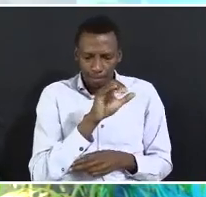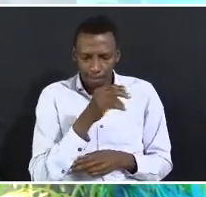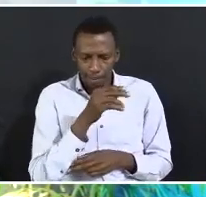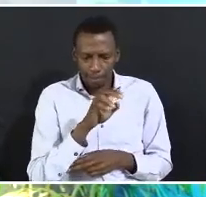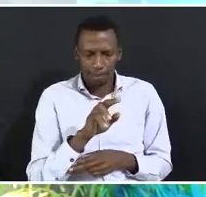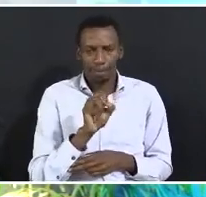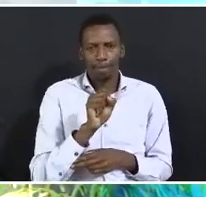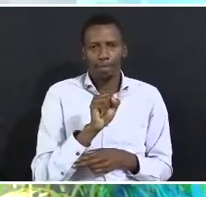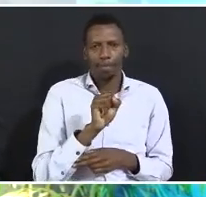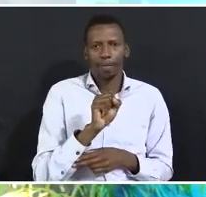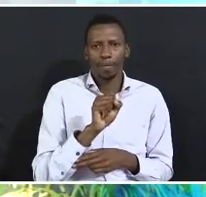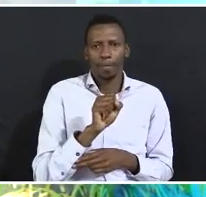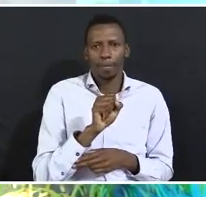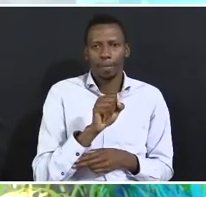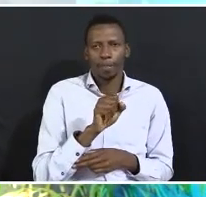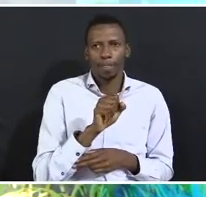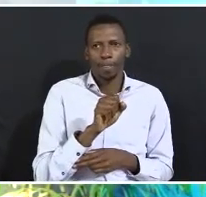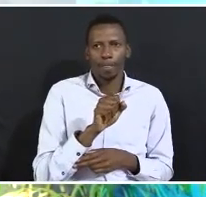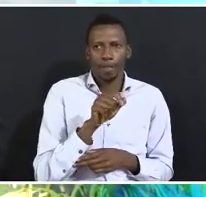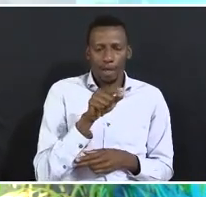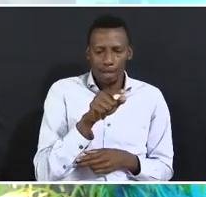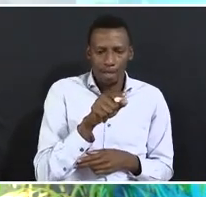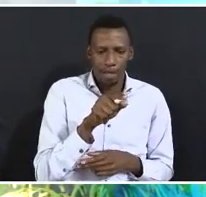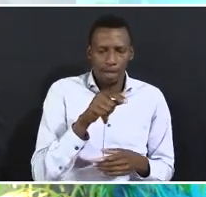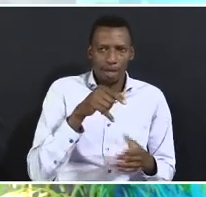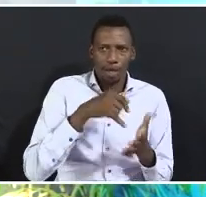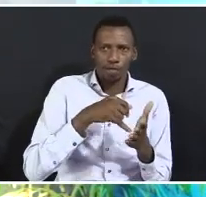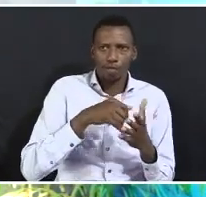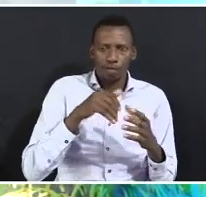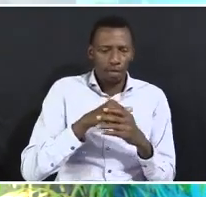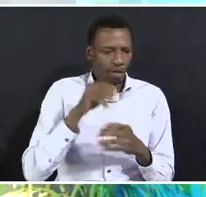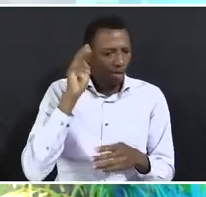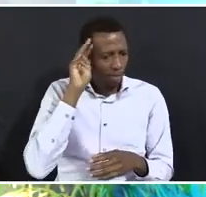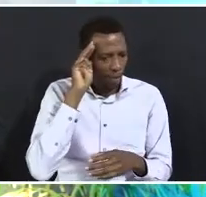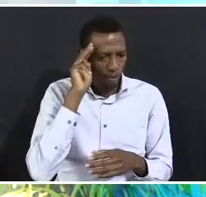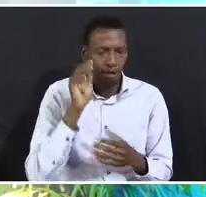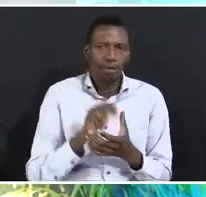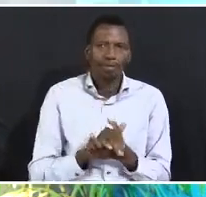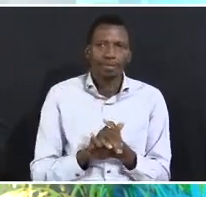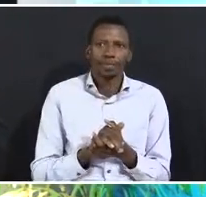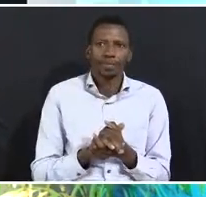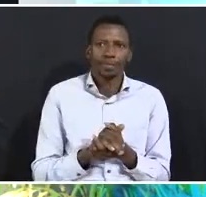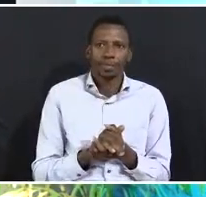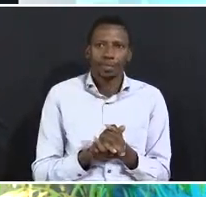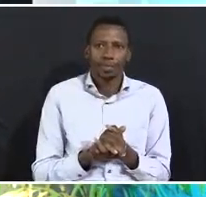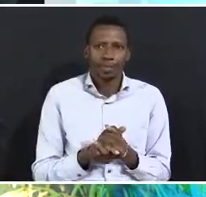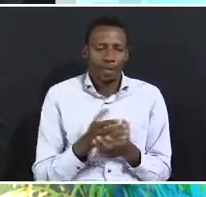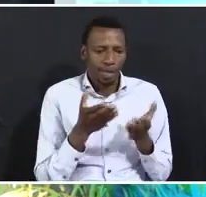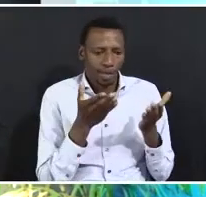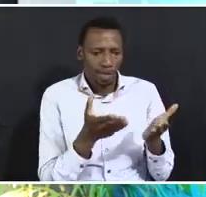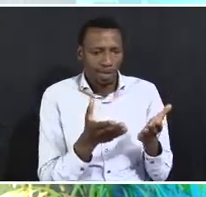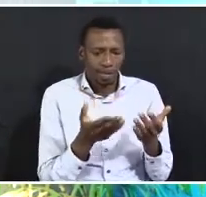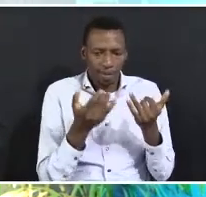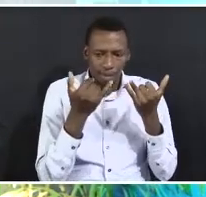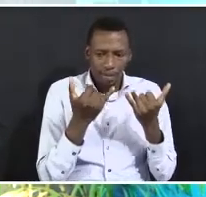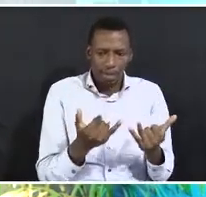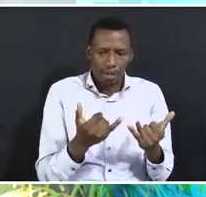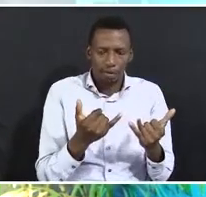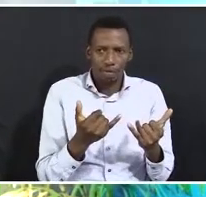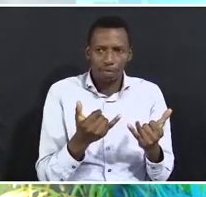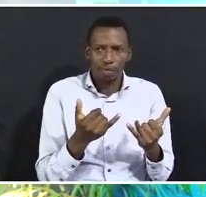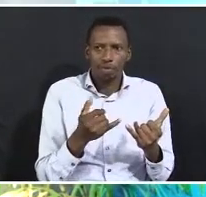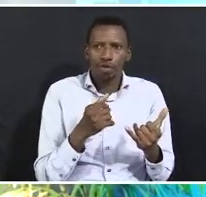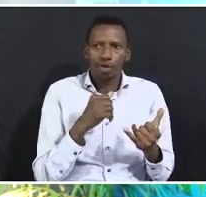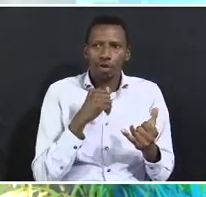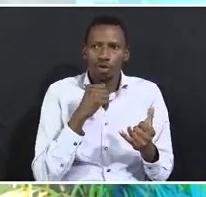means that Zacchaeus is trying to invoke into the memory of someone who has read the text. that this is now about how the Jews